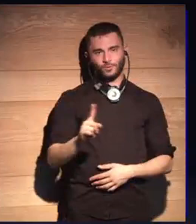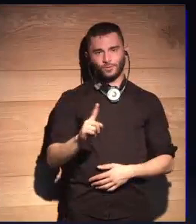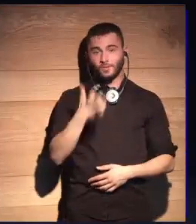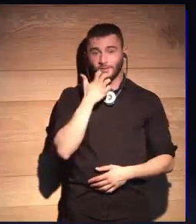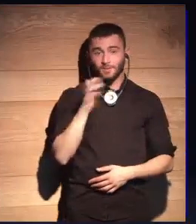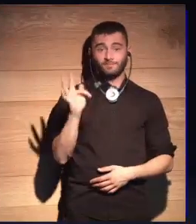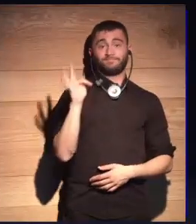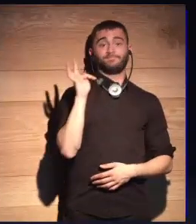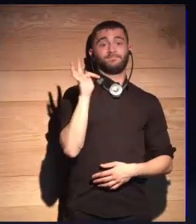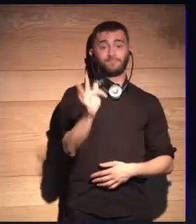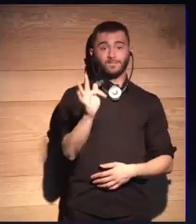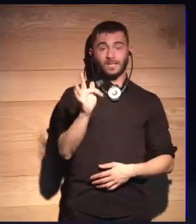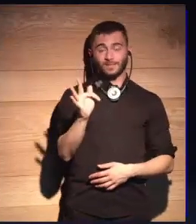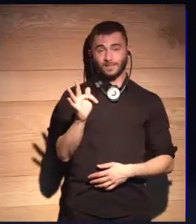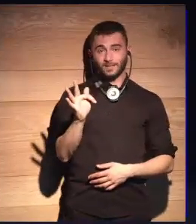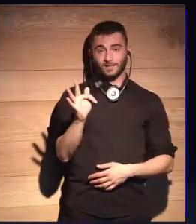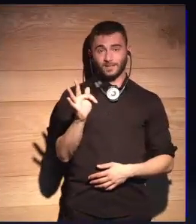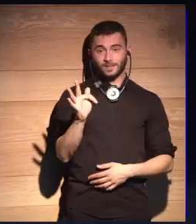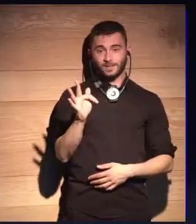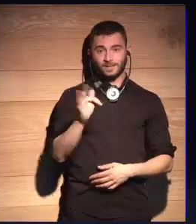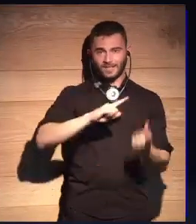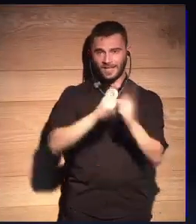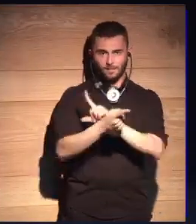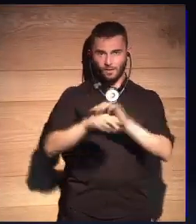everyone. And when we add that to